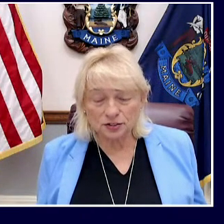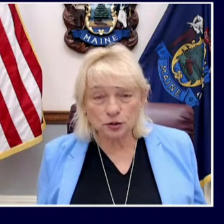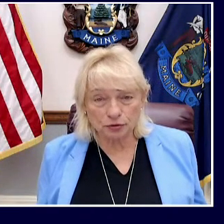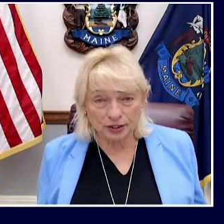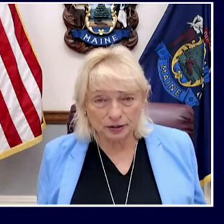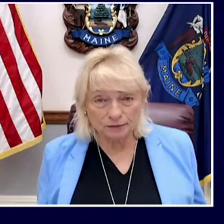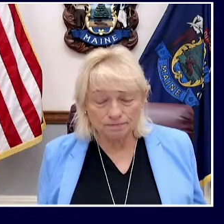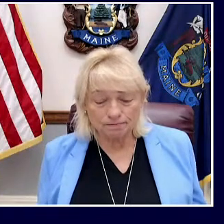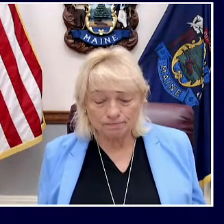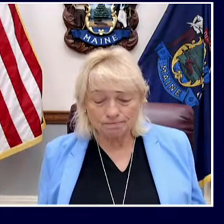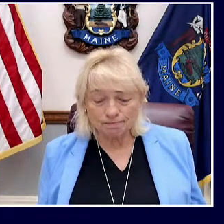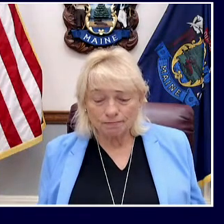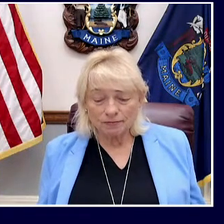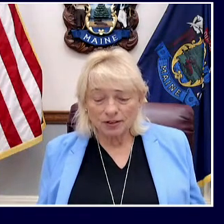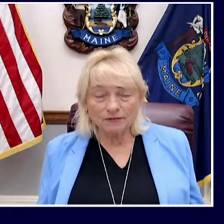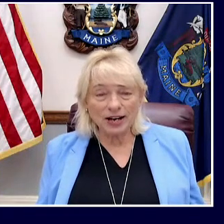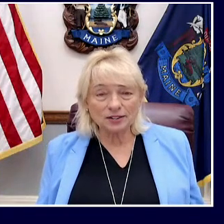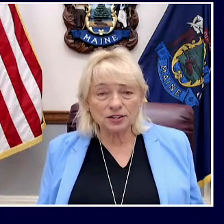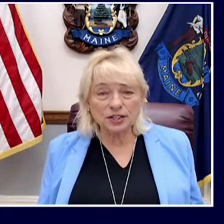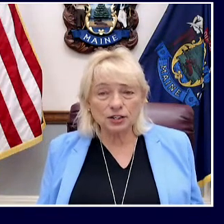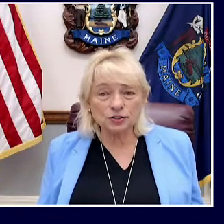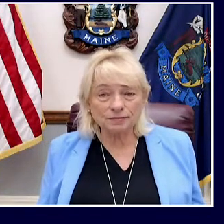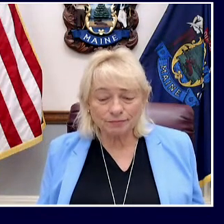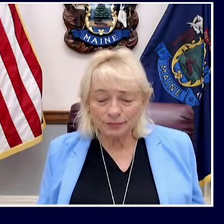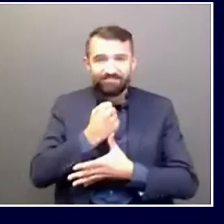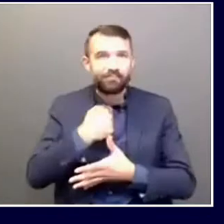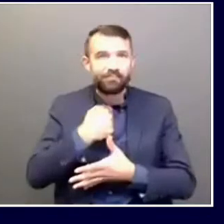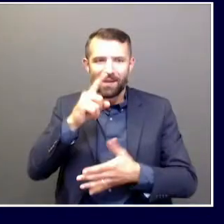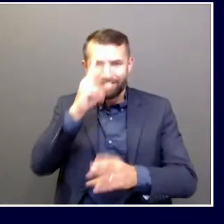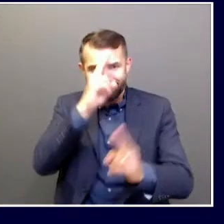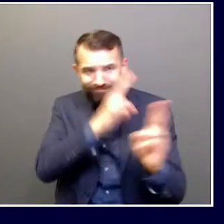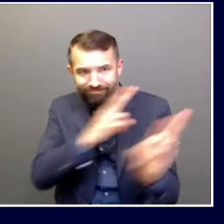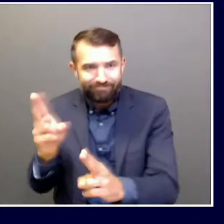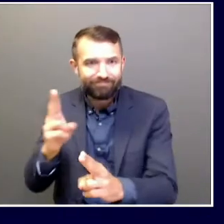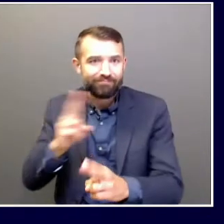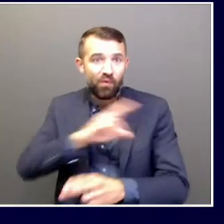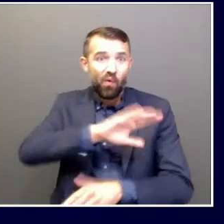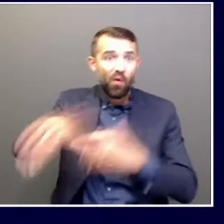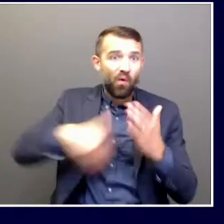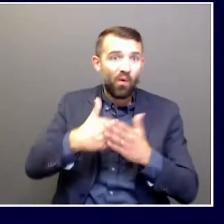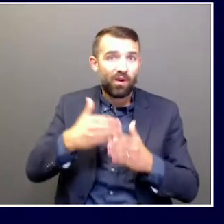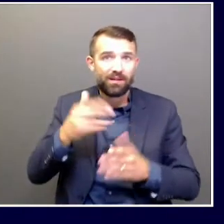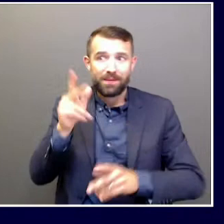it is critical. Vaccination. Our rent is